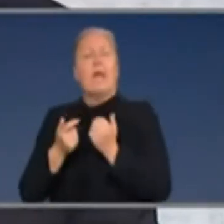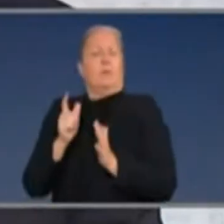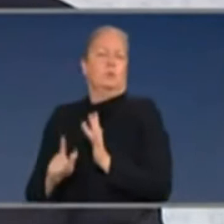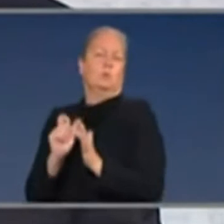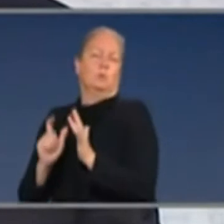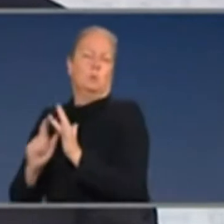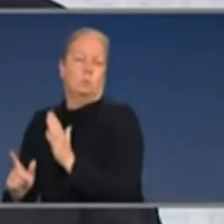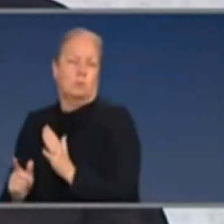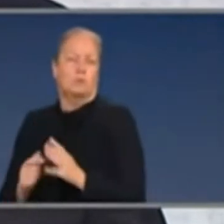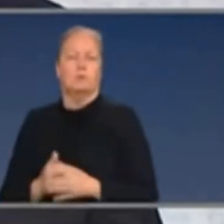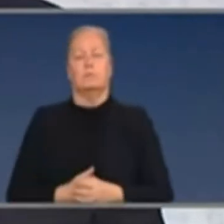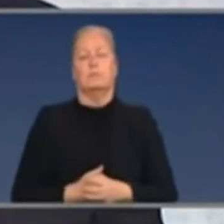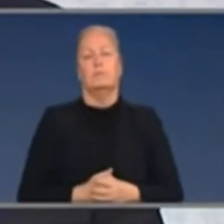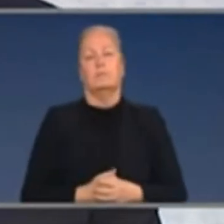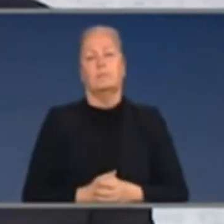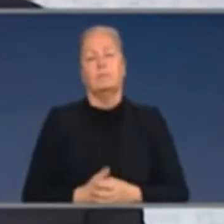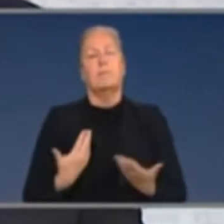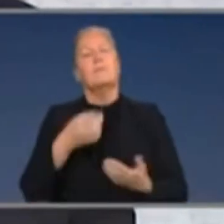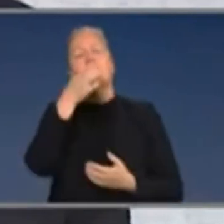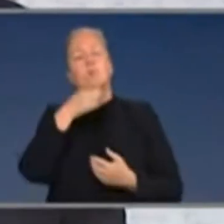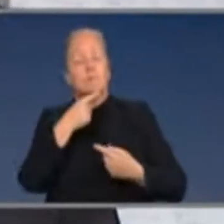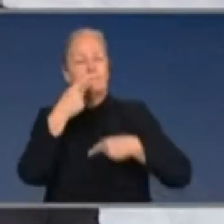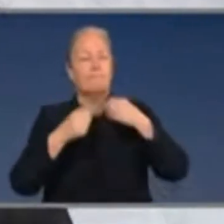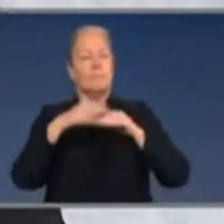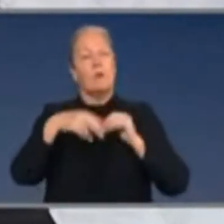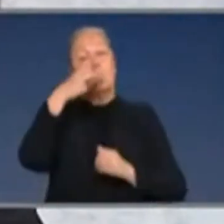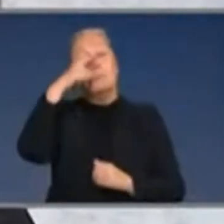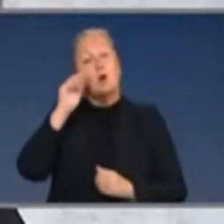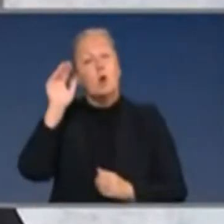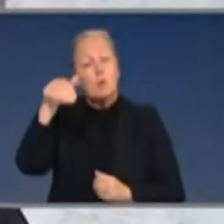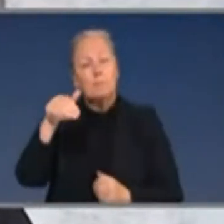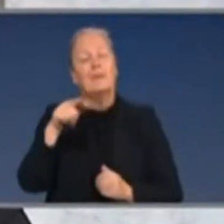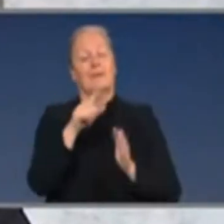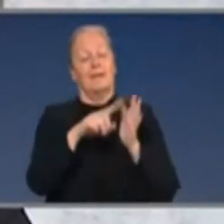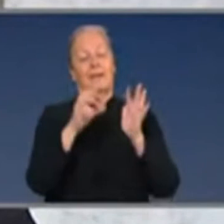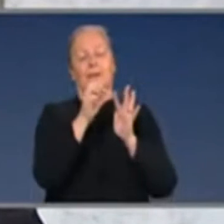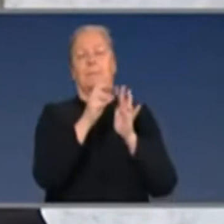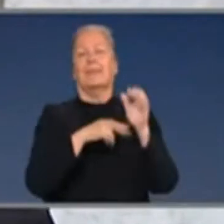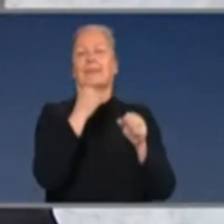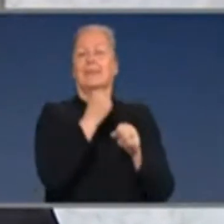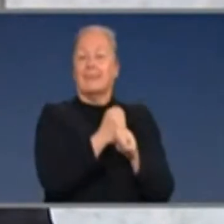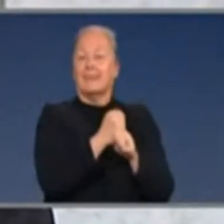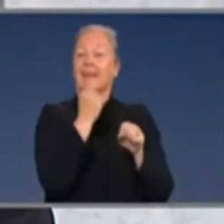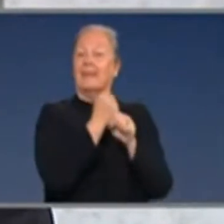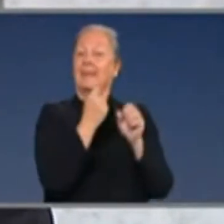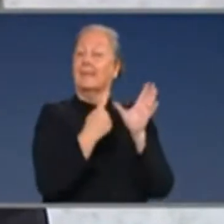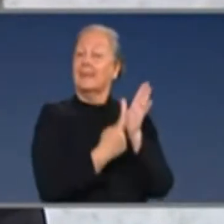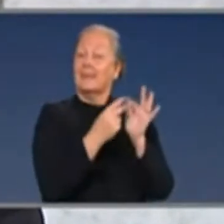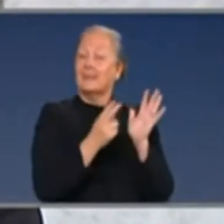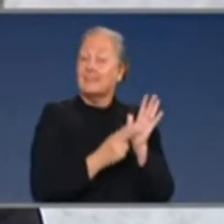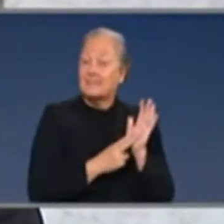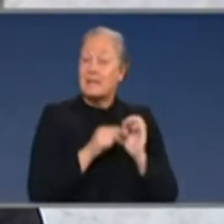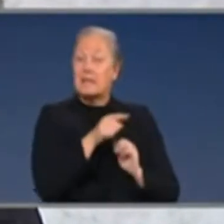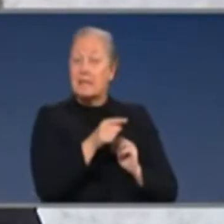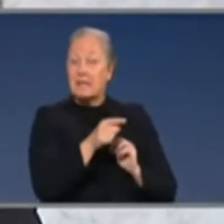relation to aged care, just a couple of quick updates there. The situation in Epping Gardens, I wouldn't say at this point is fully